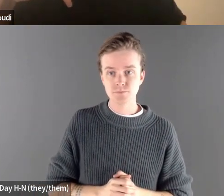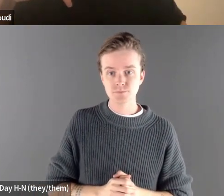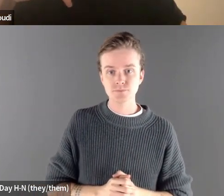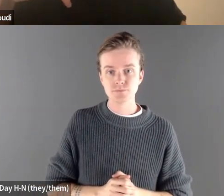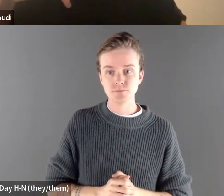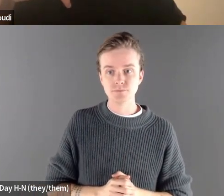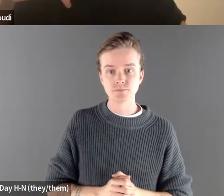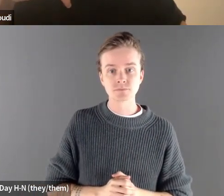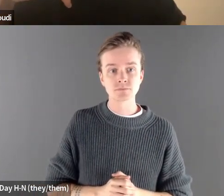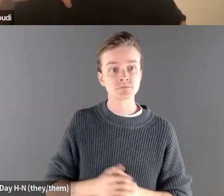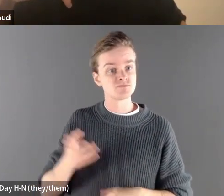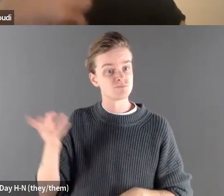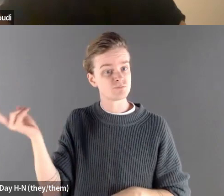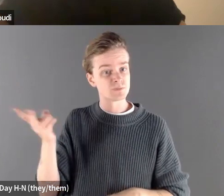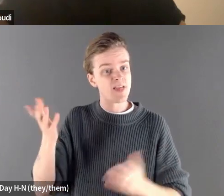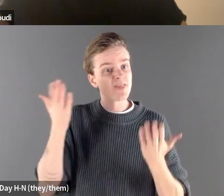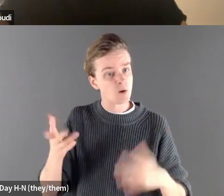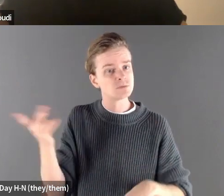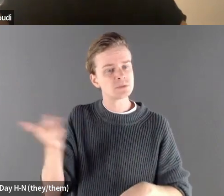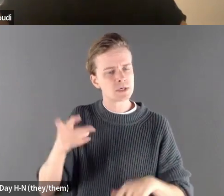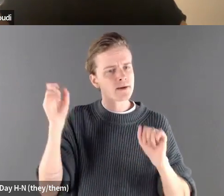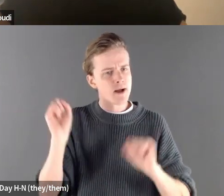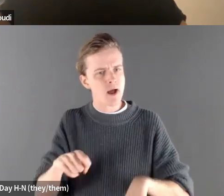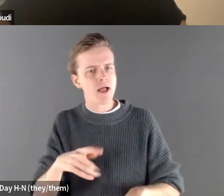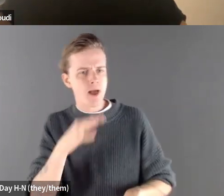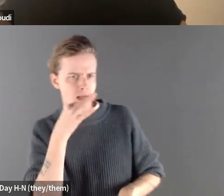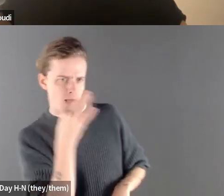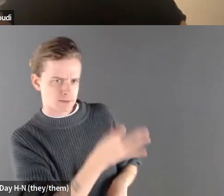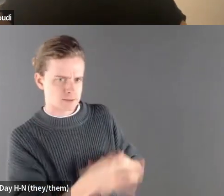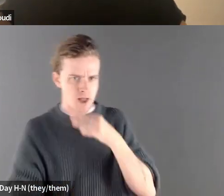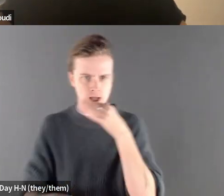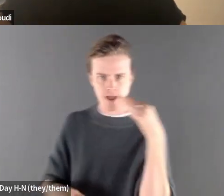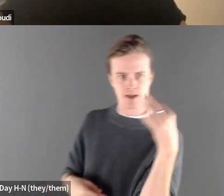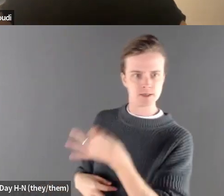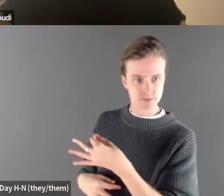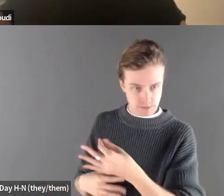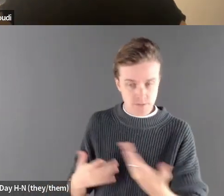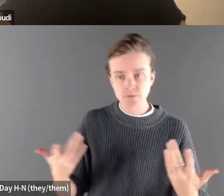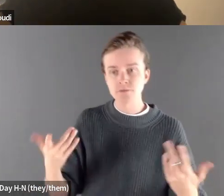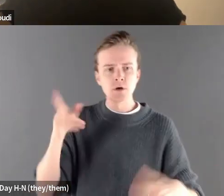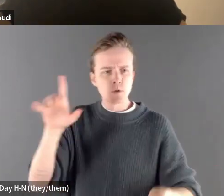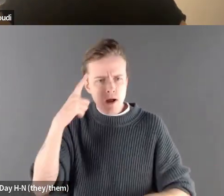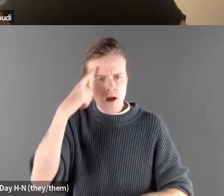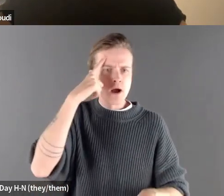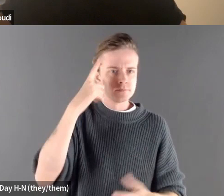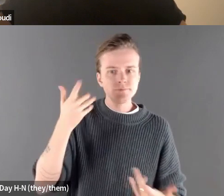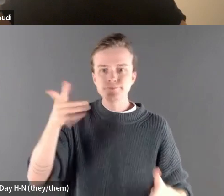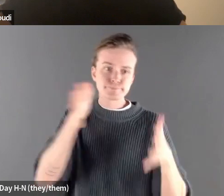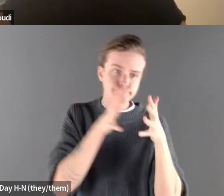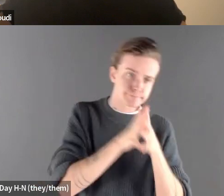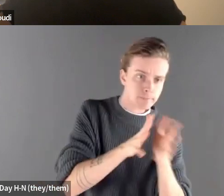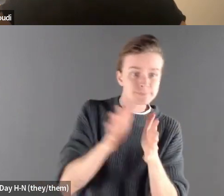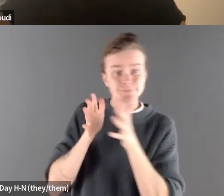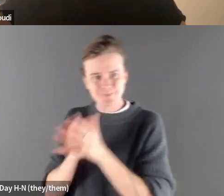each other questions, things that might have come up in your introductions, thoughts that occurred to you. So I'm going to open